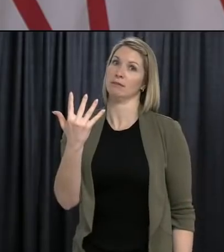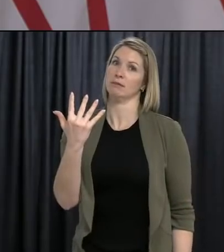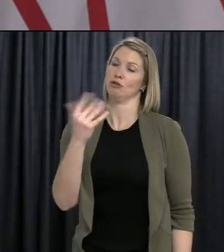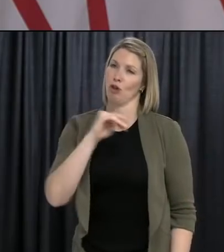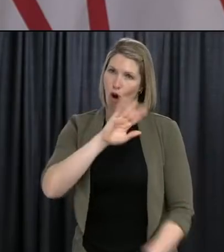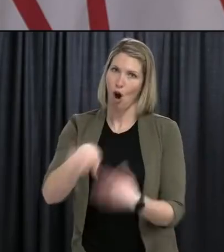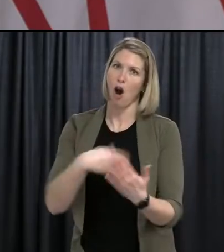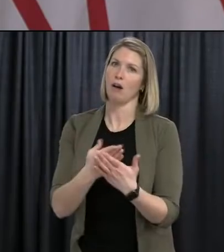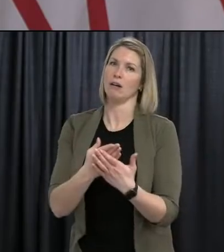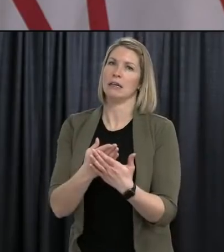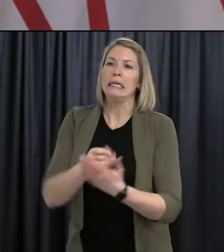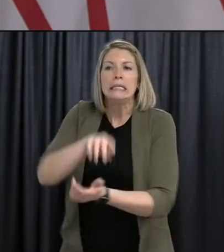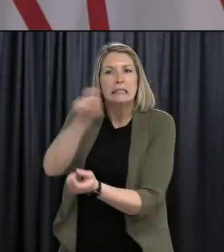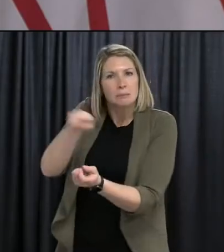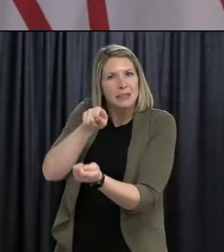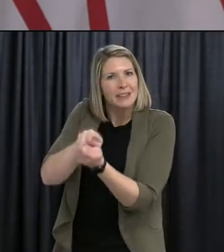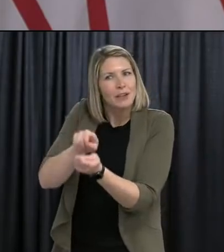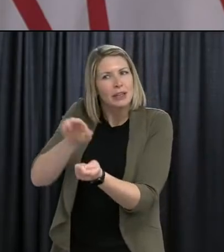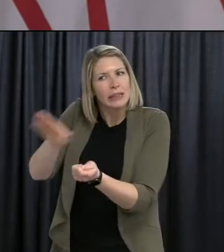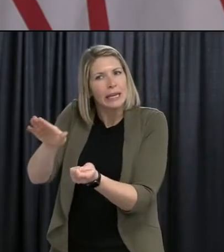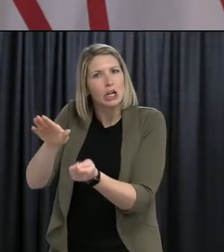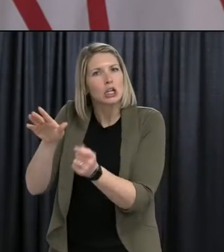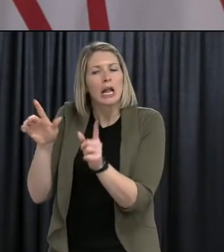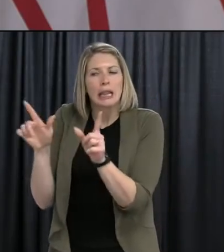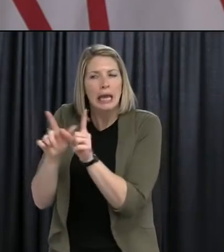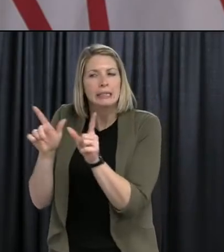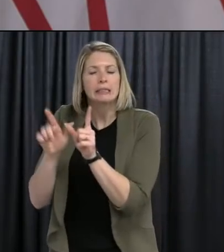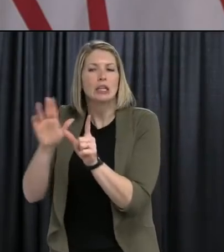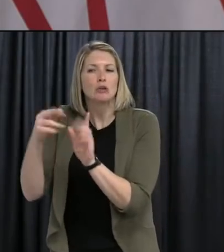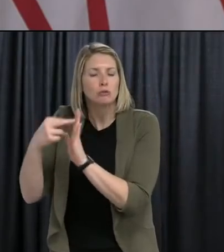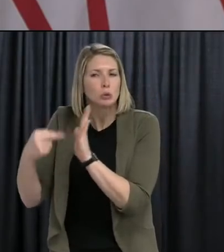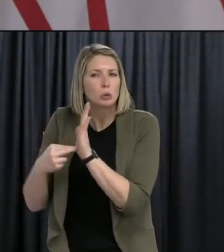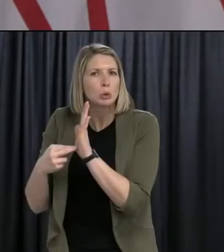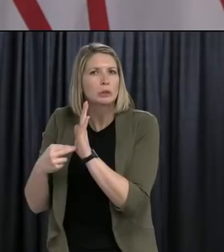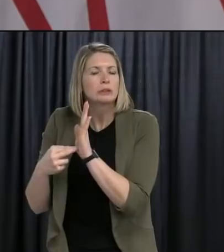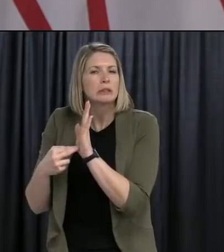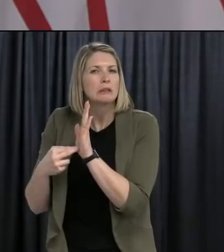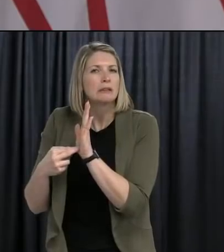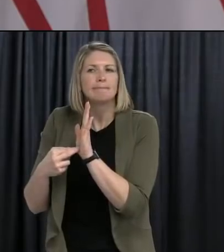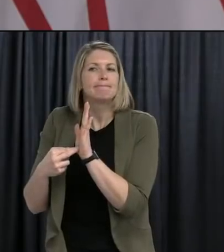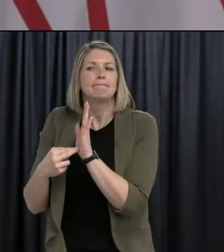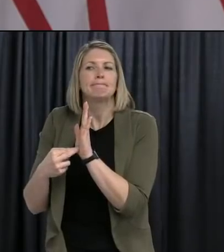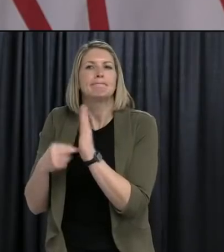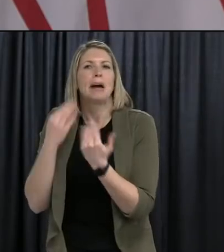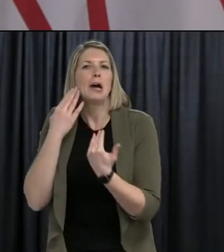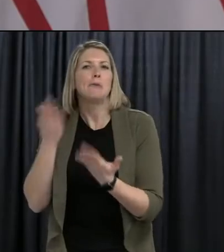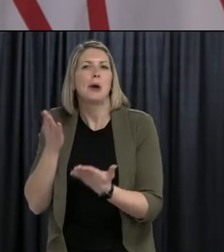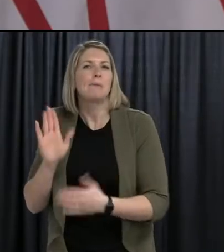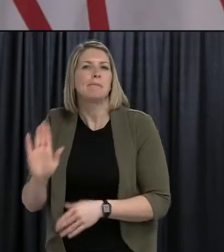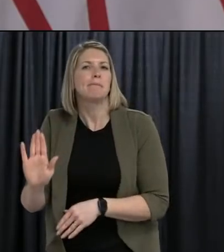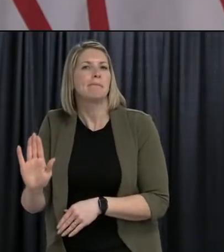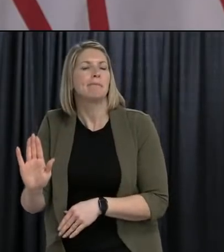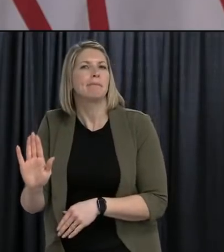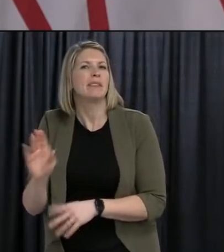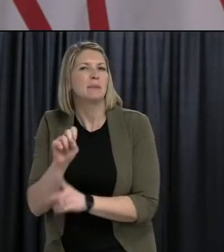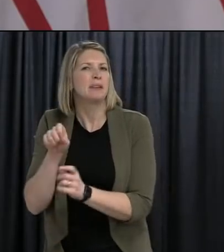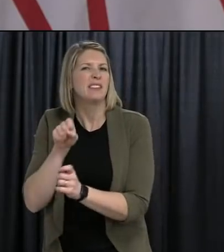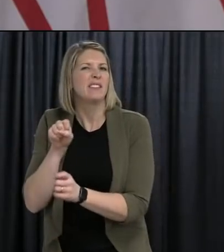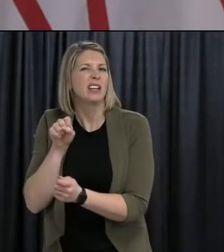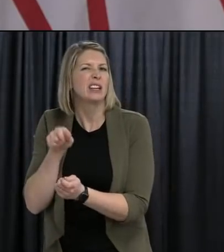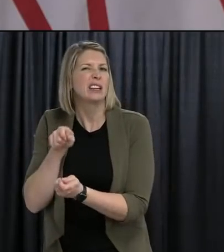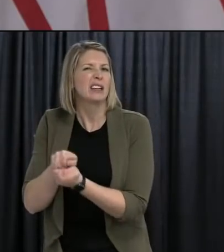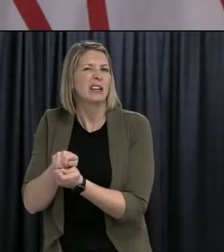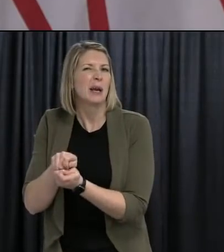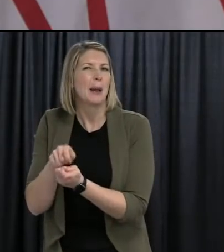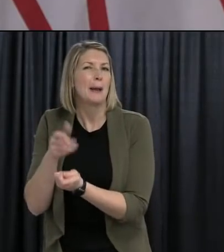and I am not familiar with all the rules and regulations around or what's involved in unregulated daycares. So, perhaps